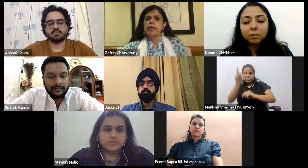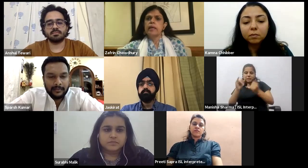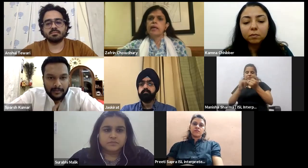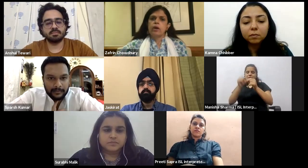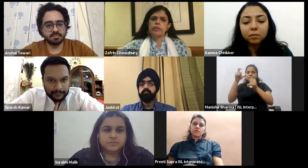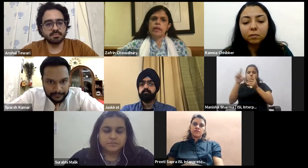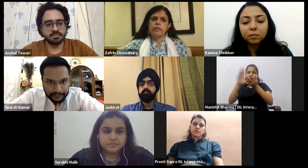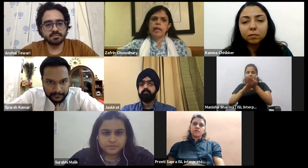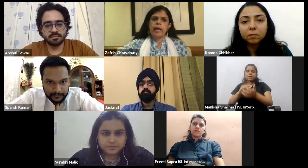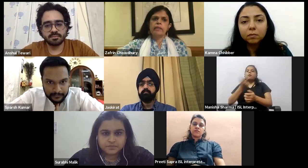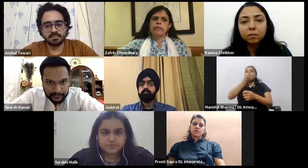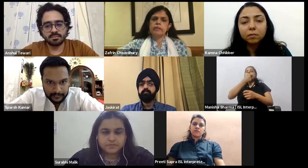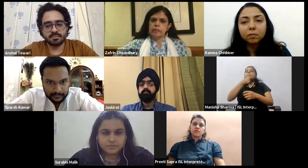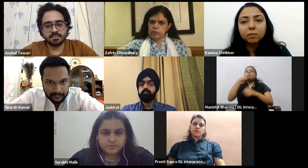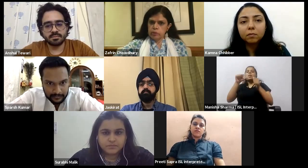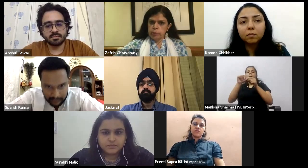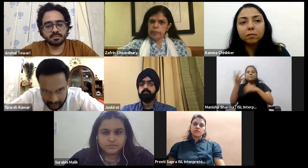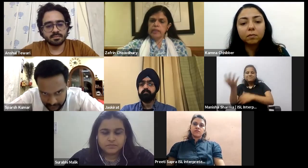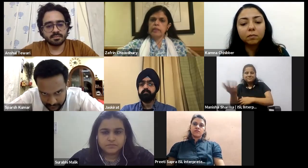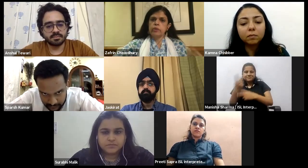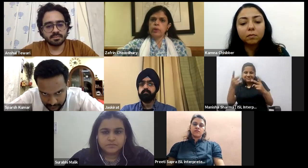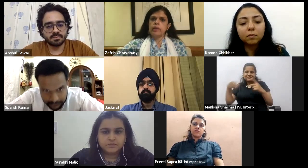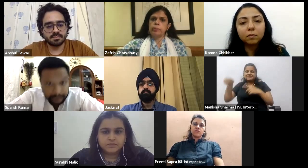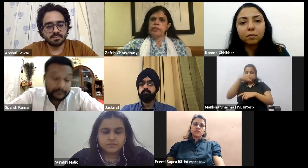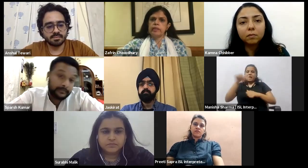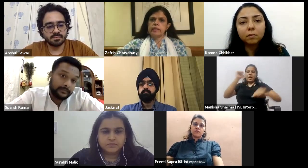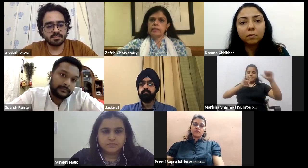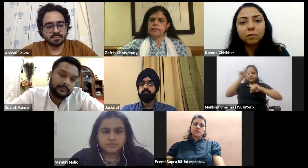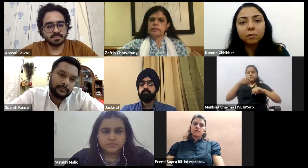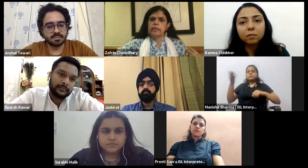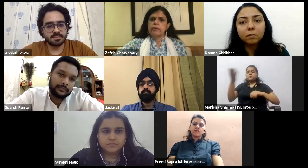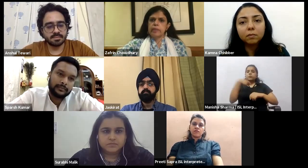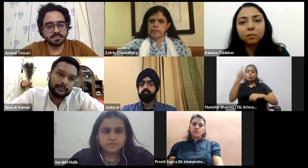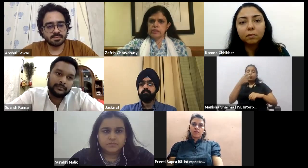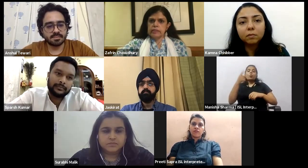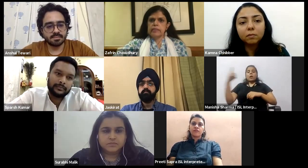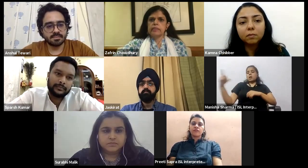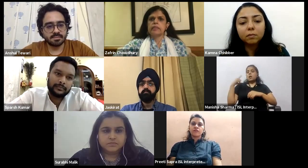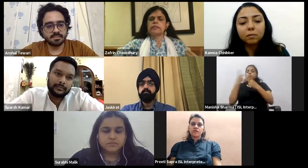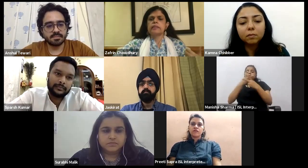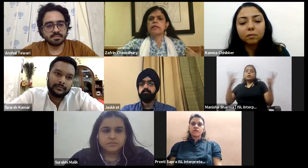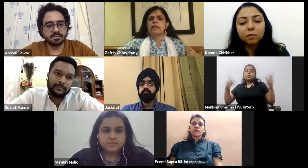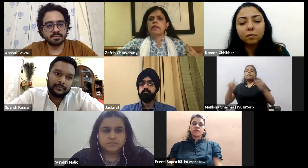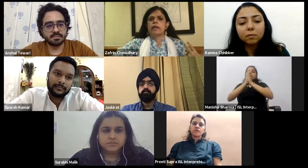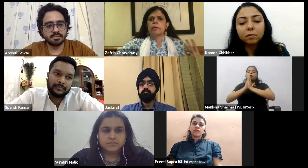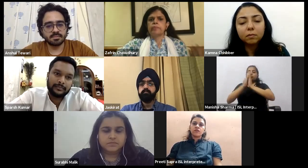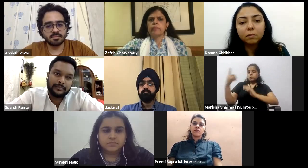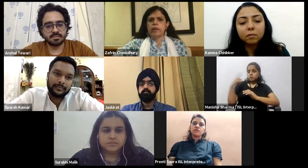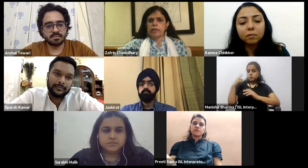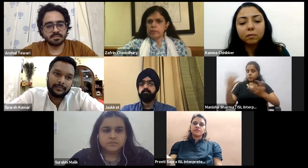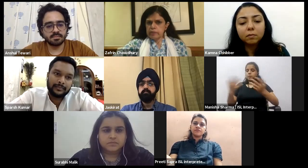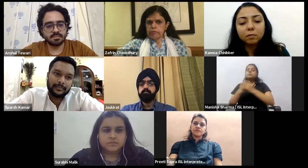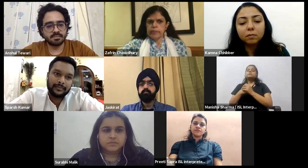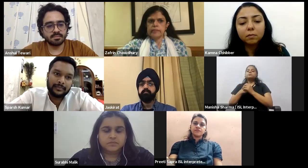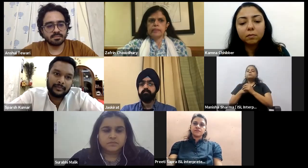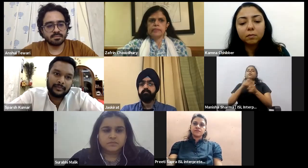names. On the other hand, the local opinion leaders, religious leaders,